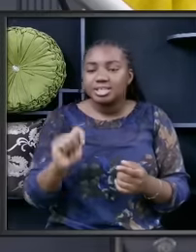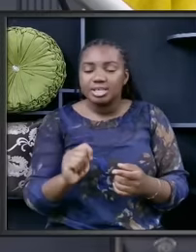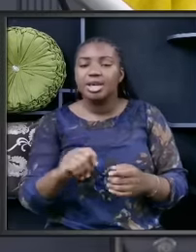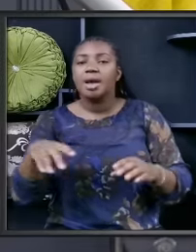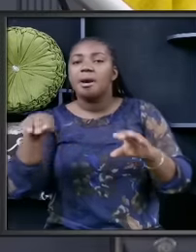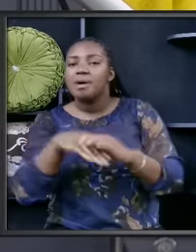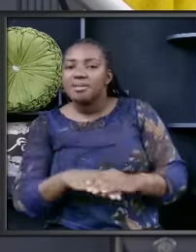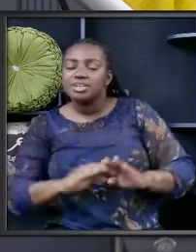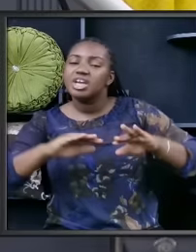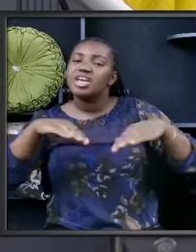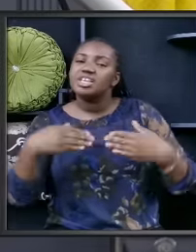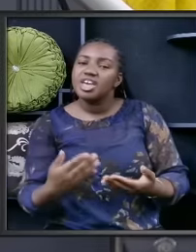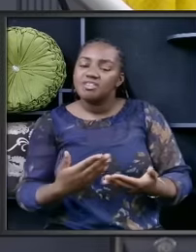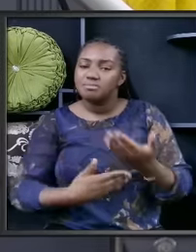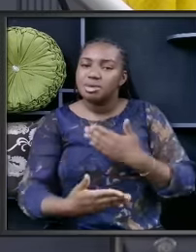to